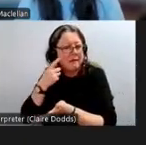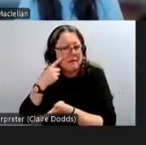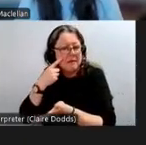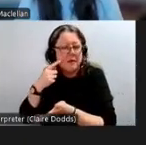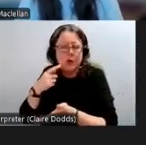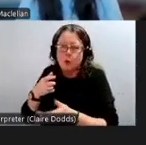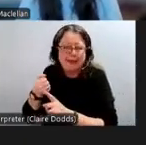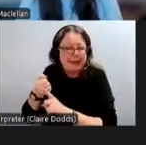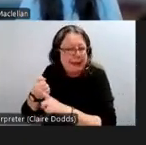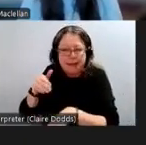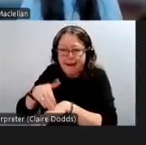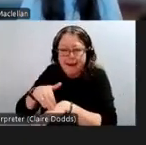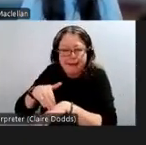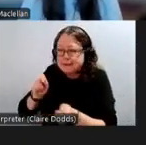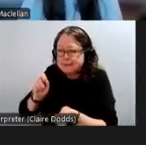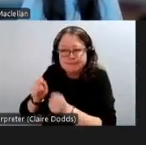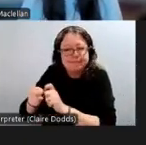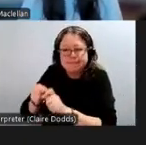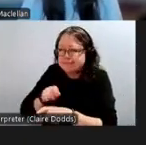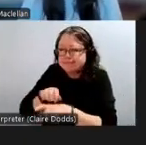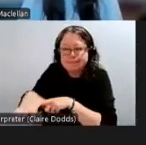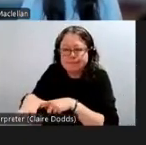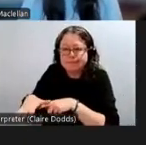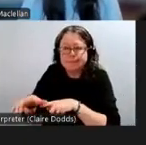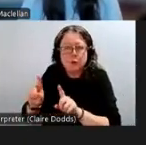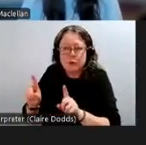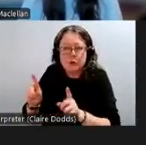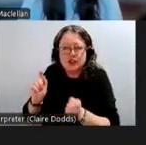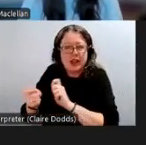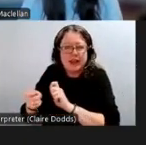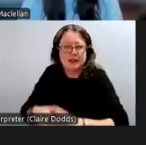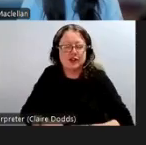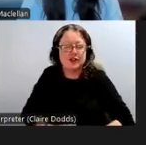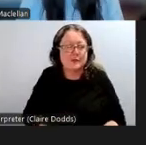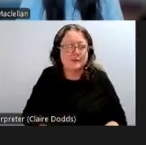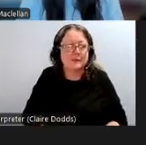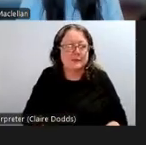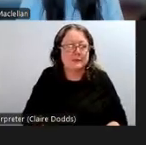what the changes made have done for families.